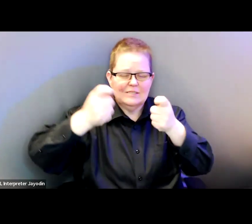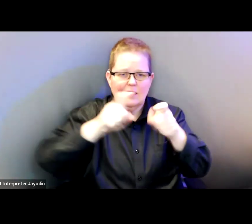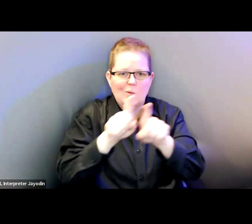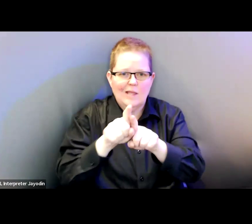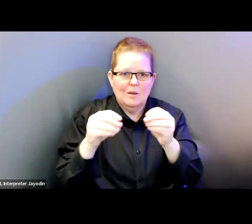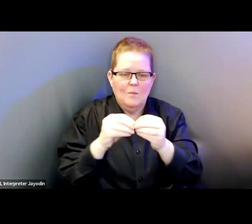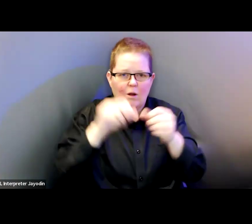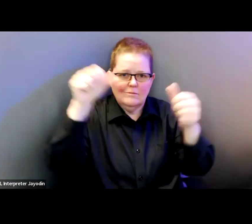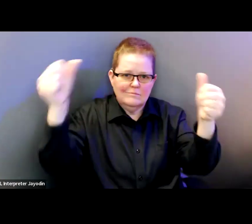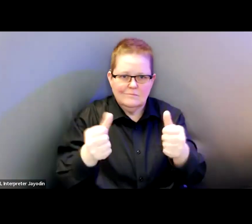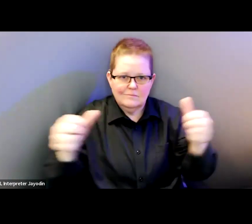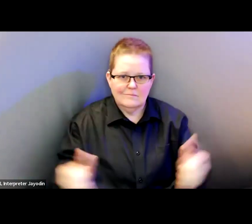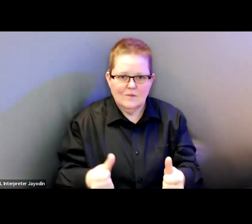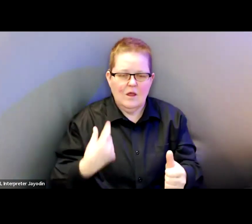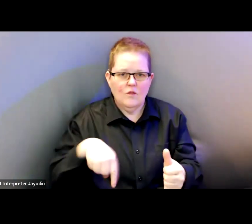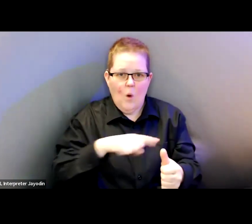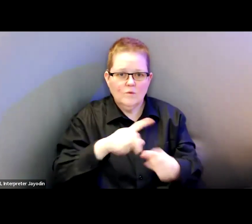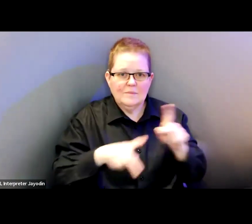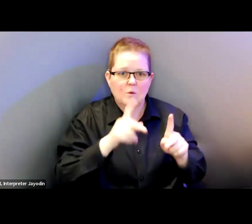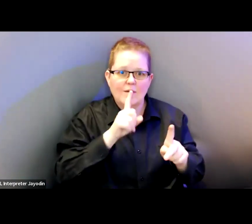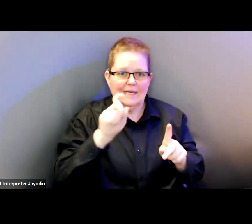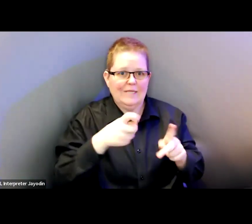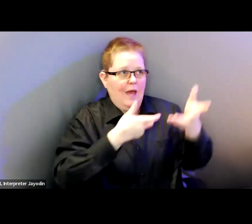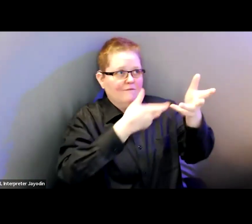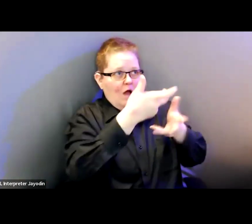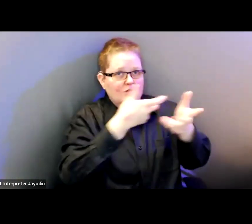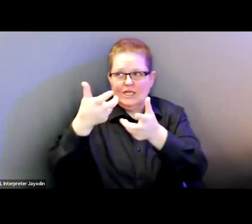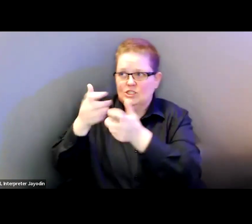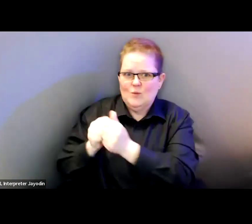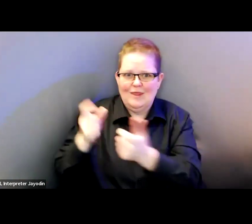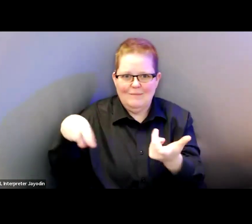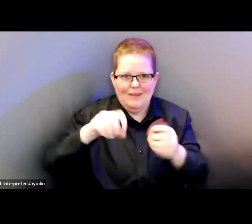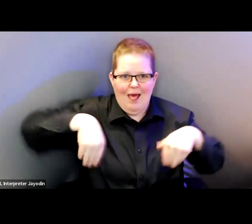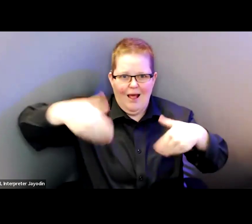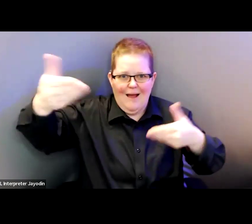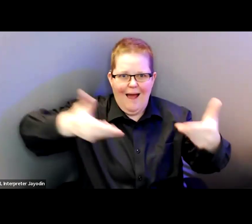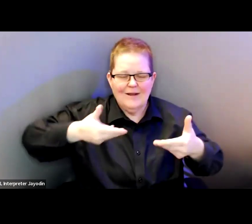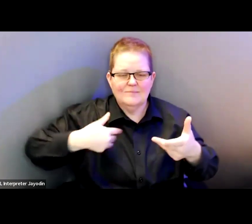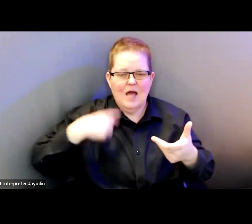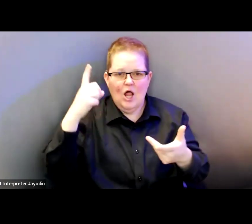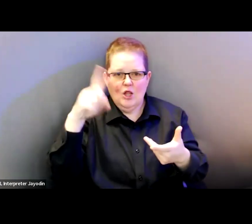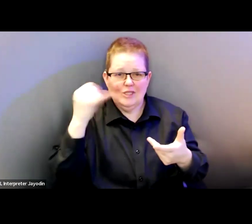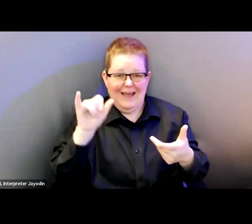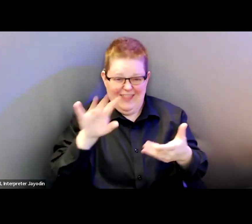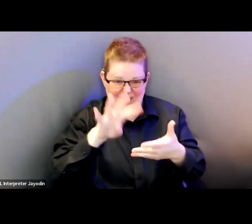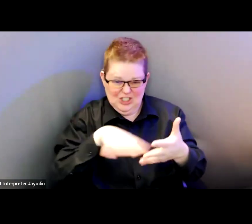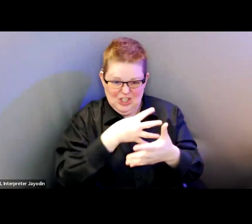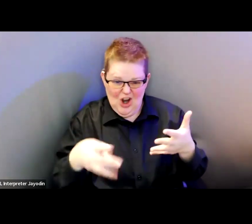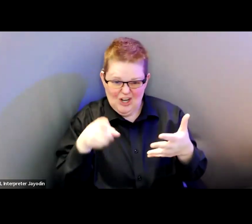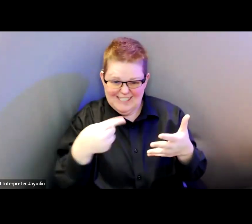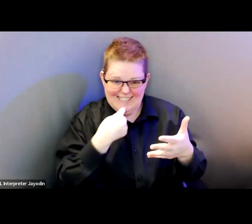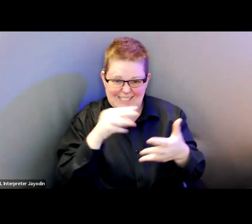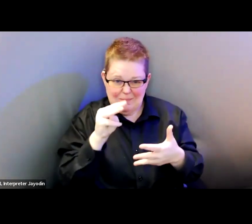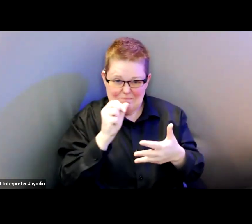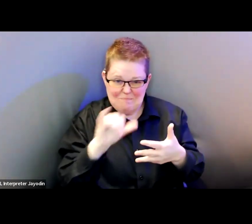we would need to have conversations with. And it looks like, based upon the chart, that May